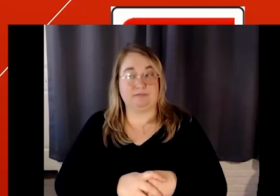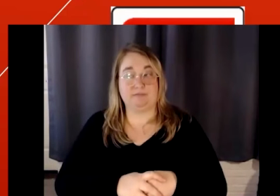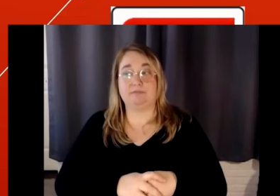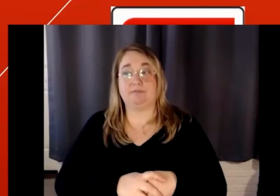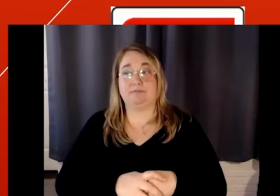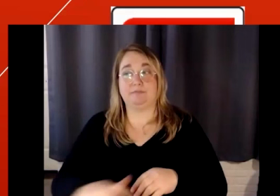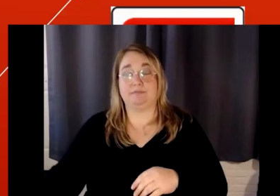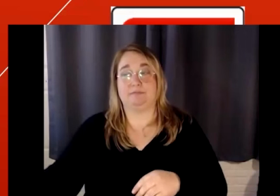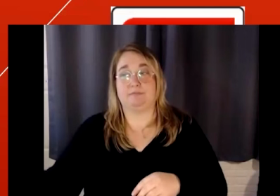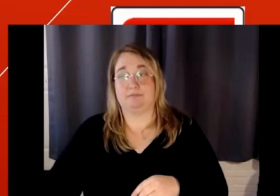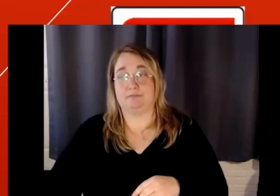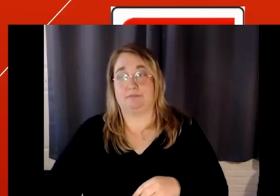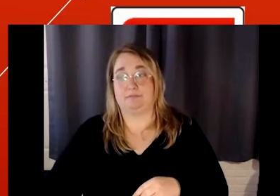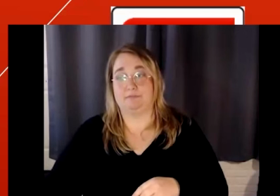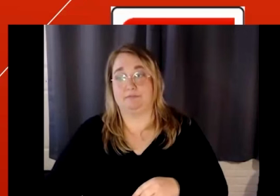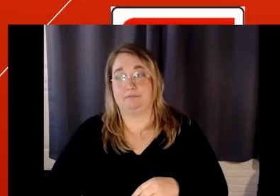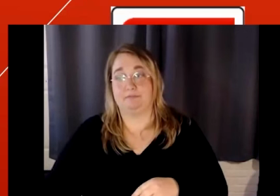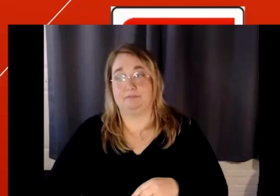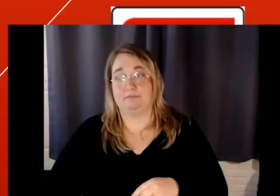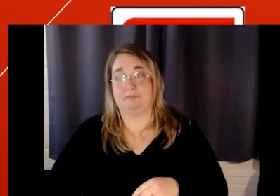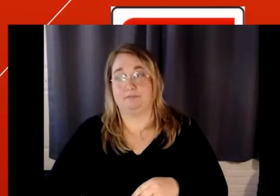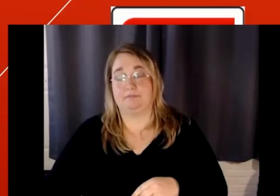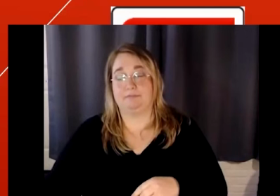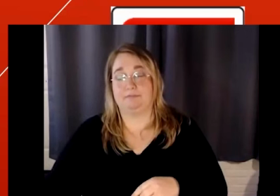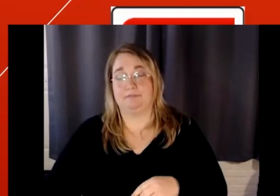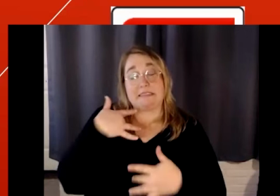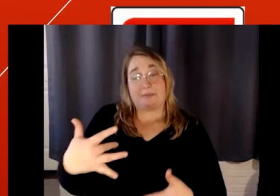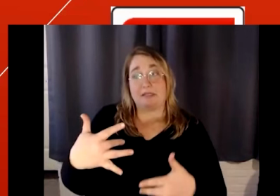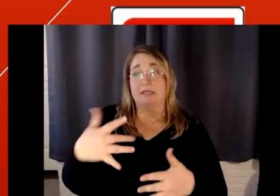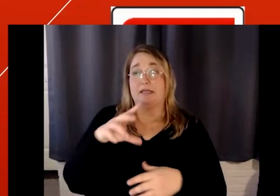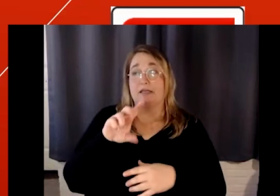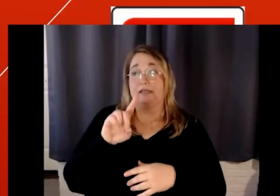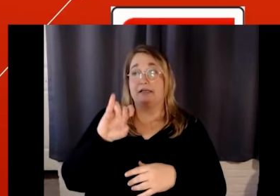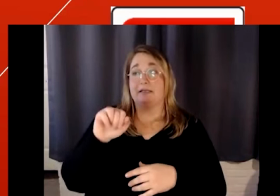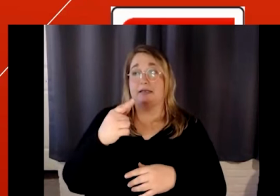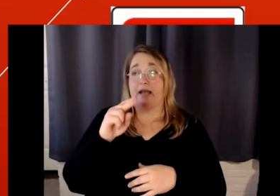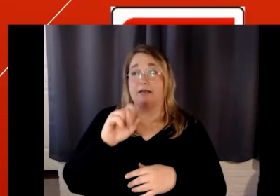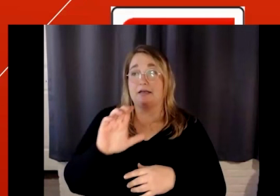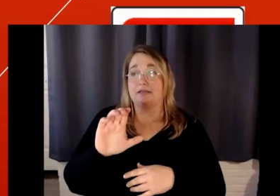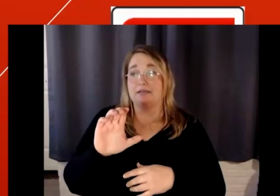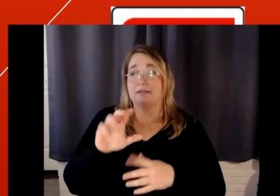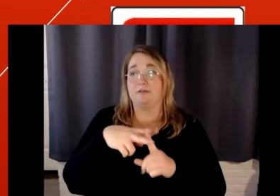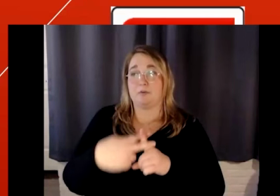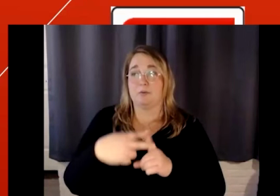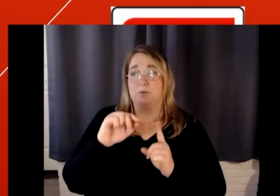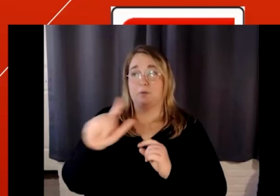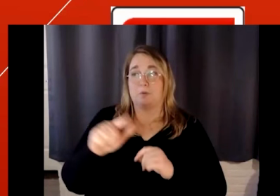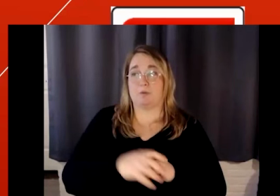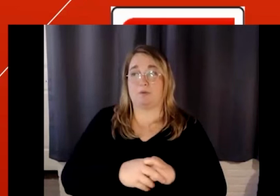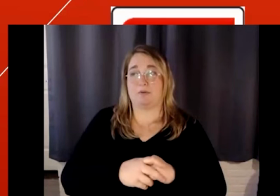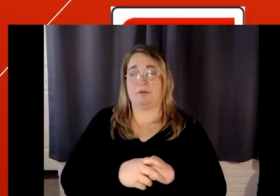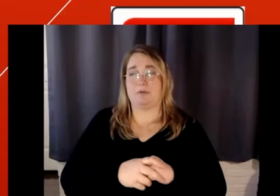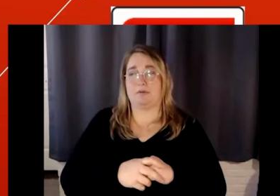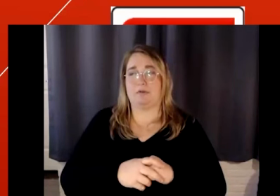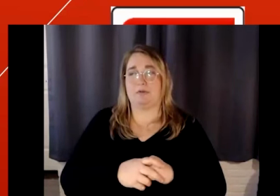Formative assessments, they're typically a diagnostic tool. We do formative assessments all the time. If you're not familiar with the term, those are those little quizzes, right? Those are